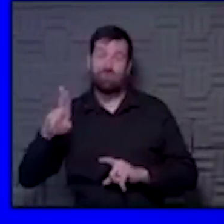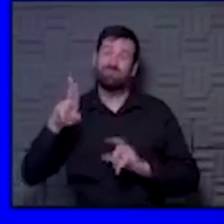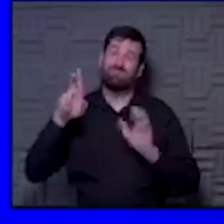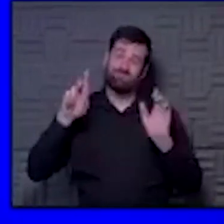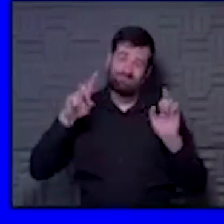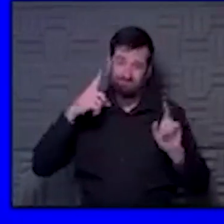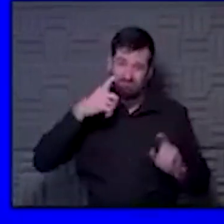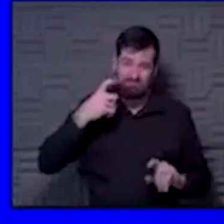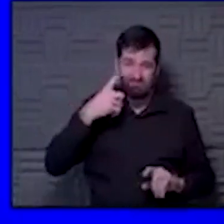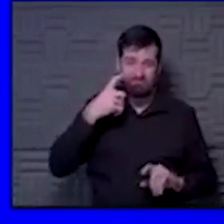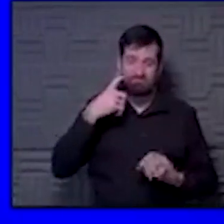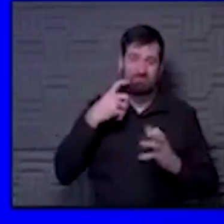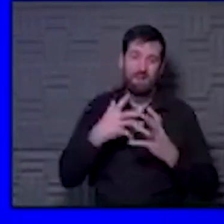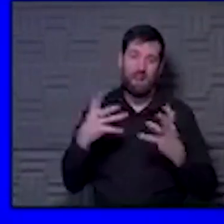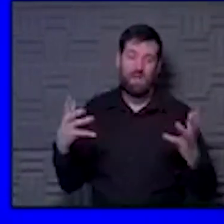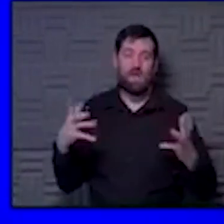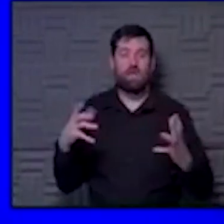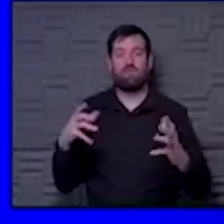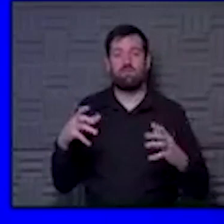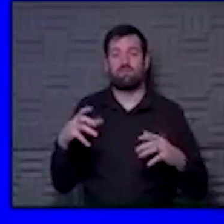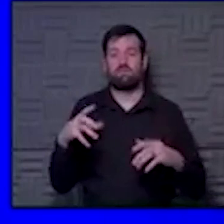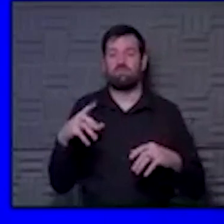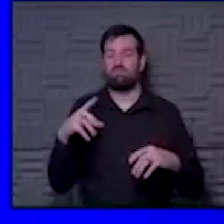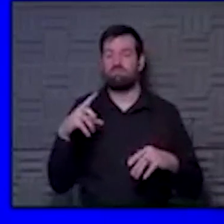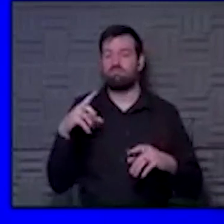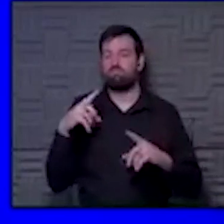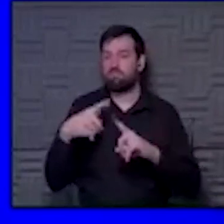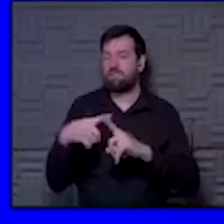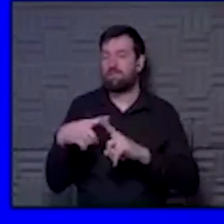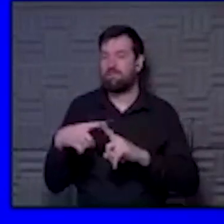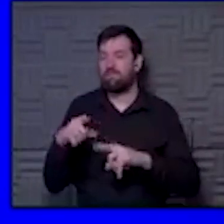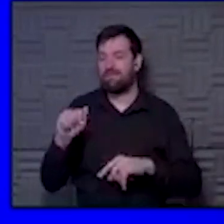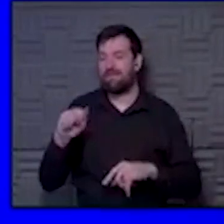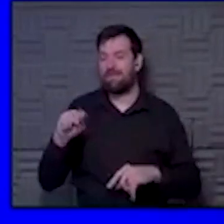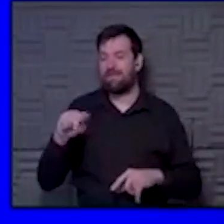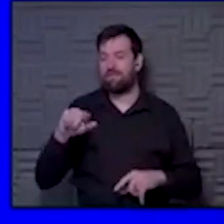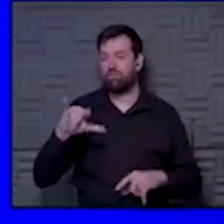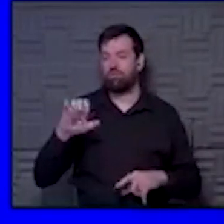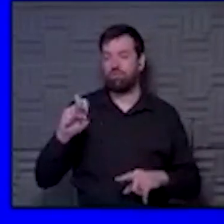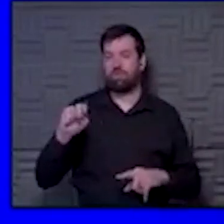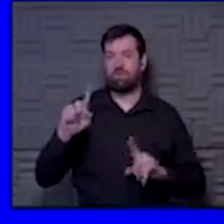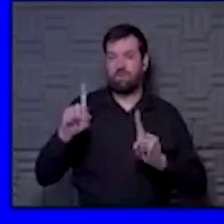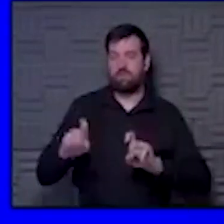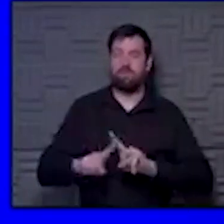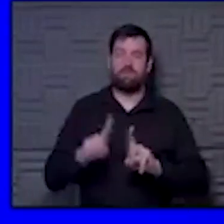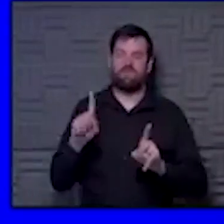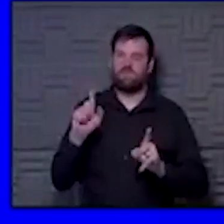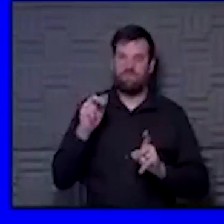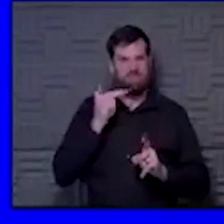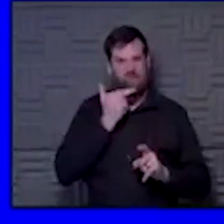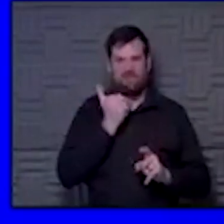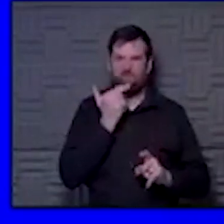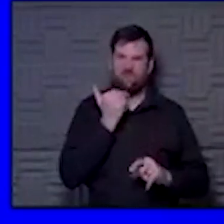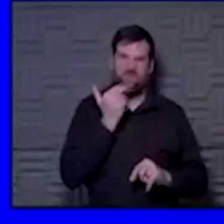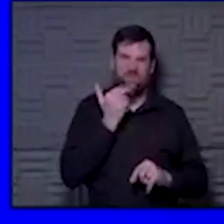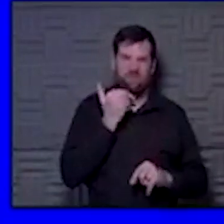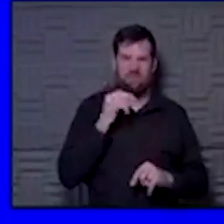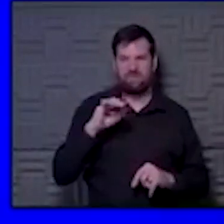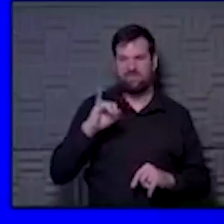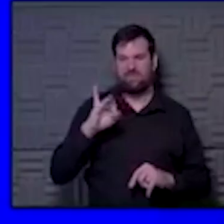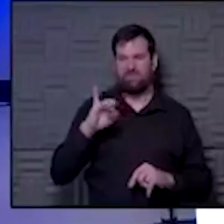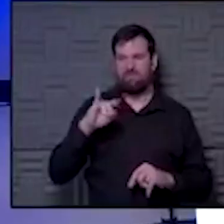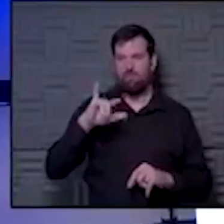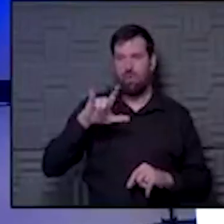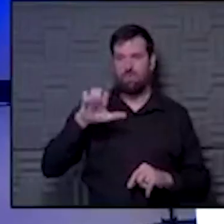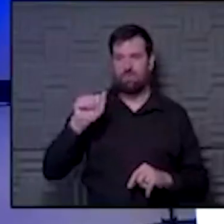probably influenza antigen tests that were positive. But to answer your question, there's an extremely low amount of influenza right now in the United States.